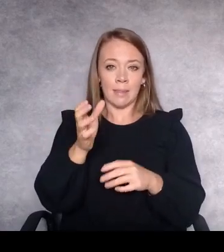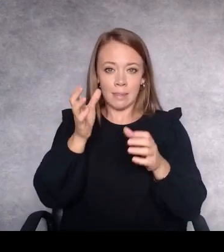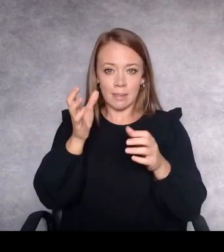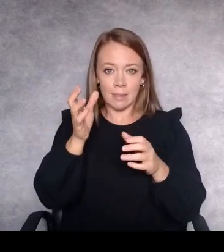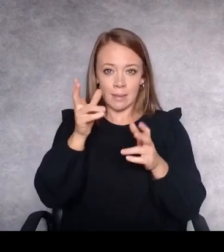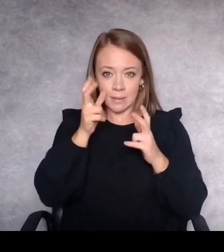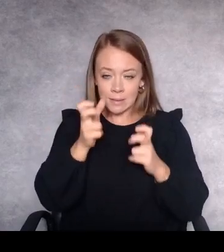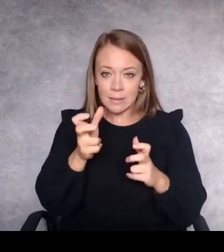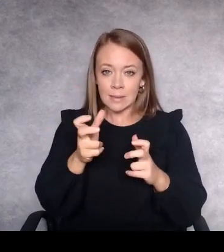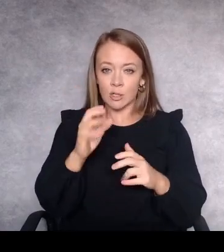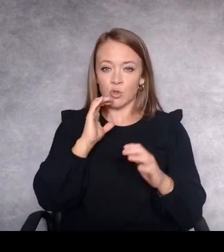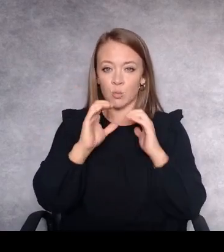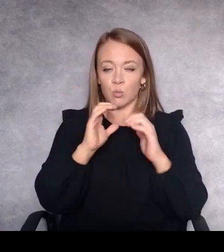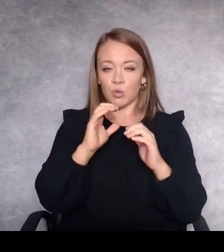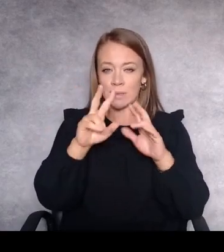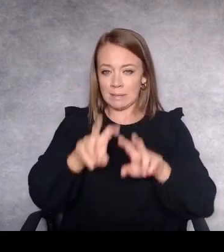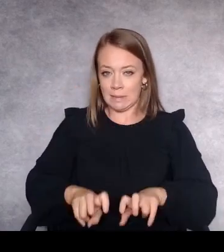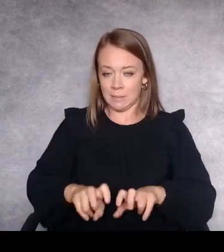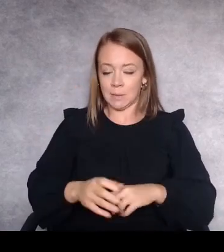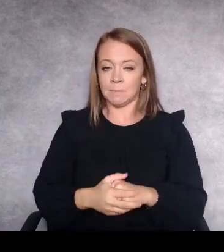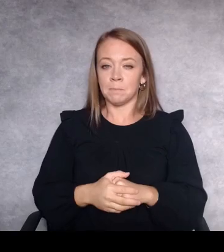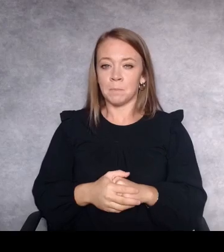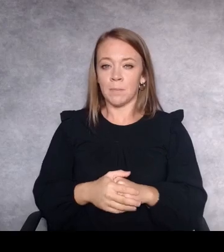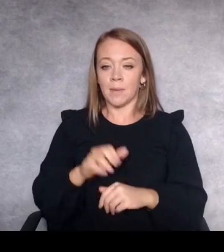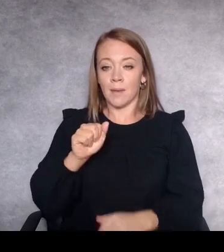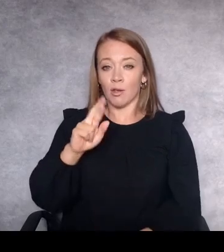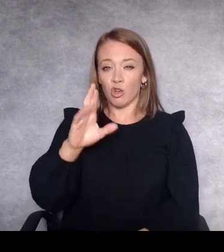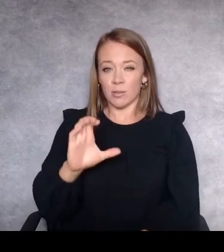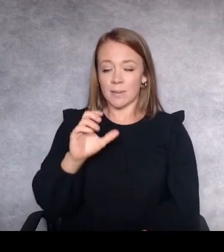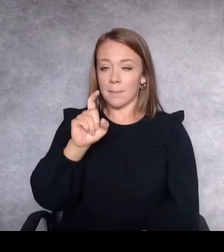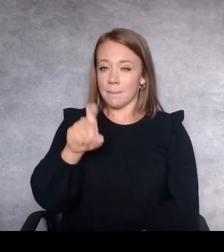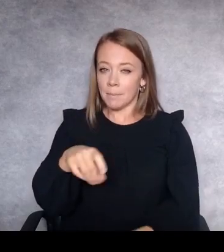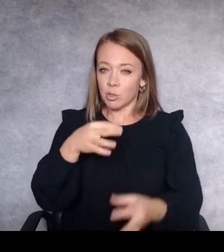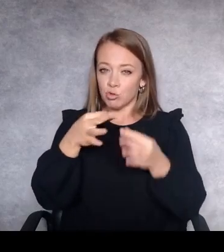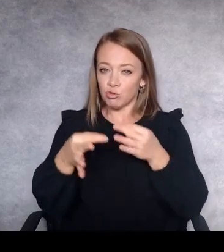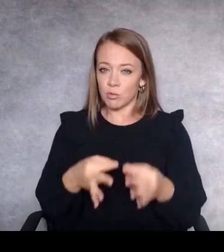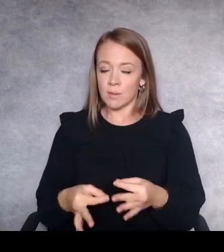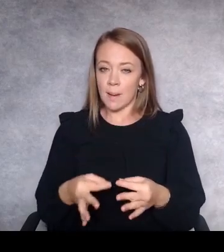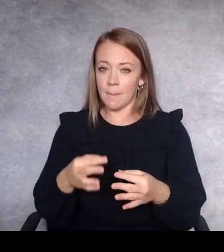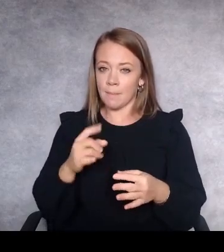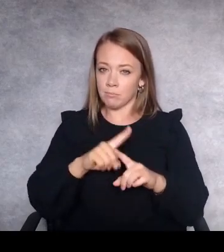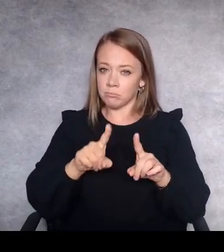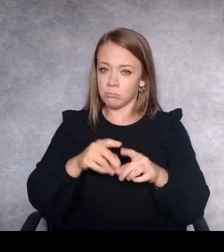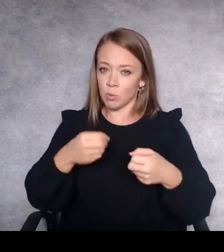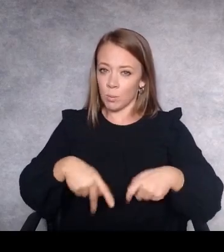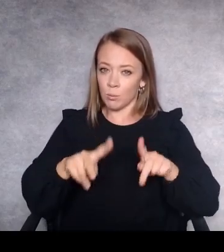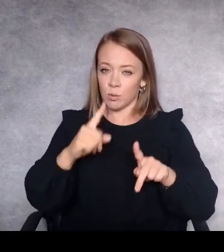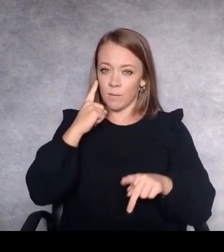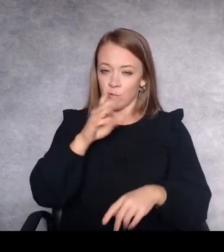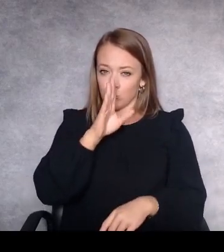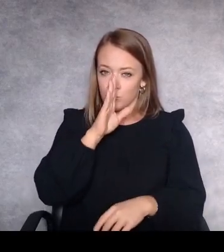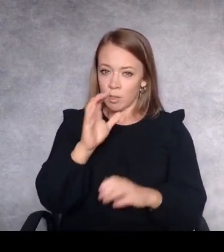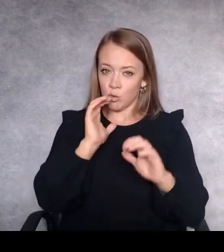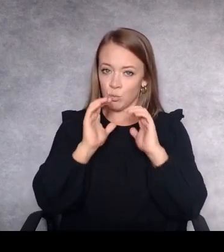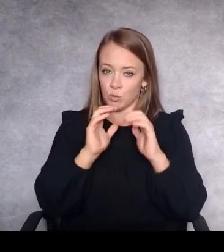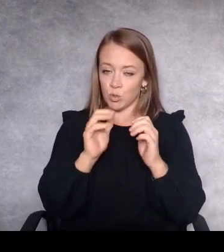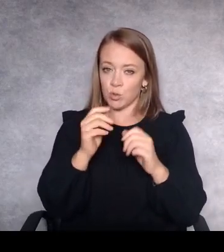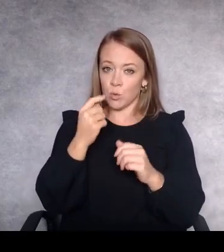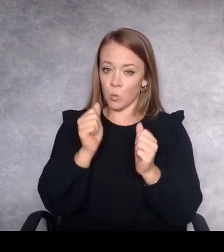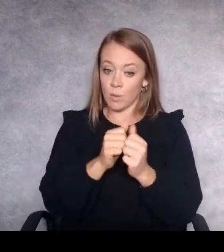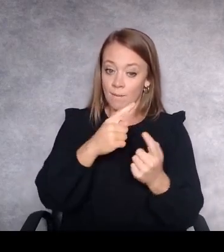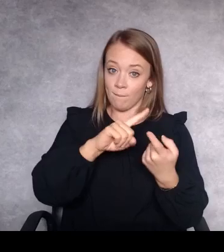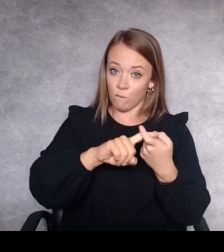communication assessment. The ARC must describe opportunities for direct communication with peers and